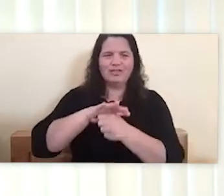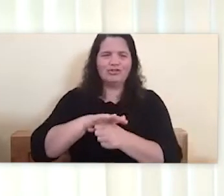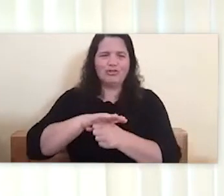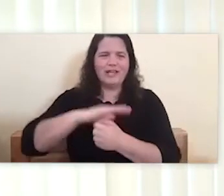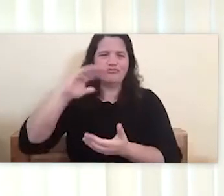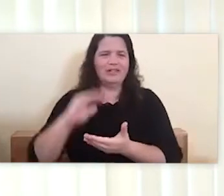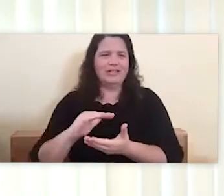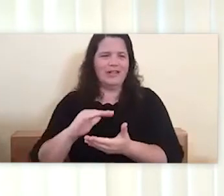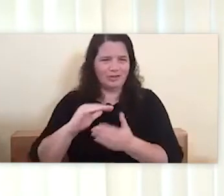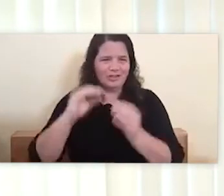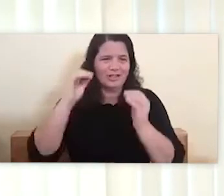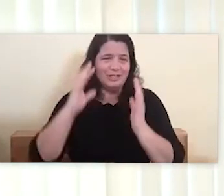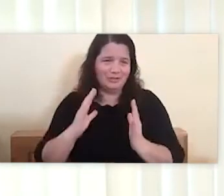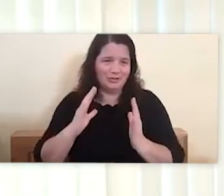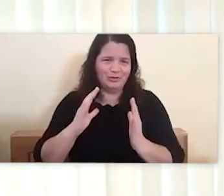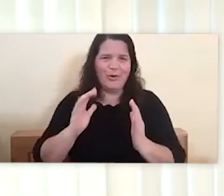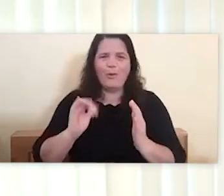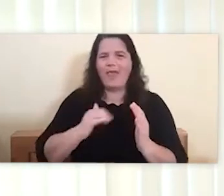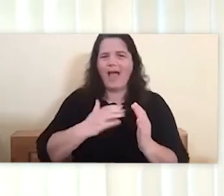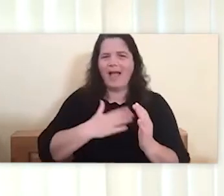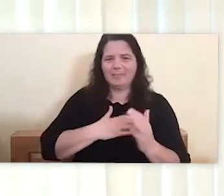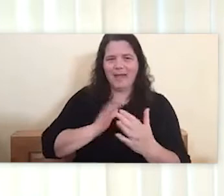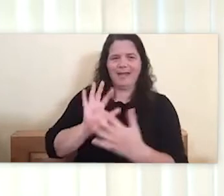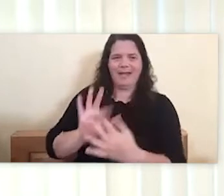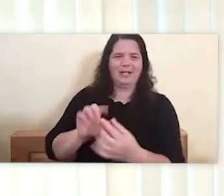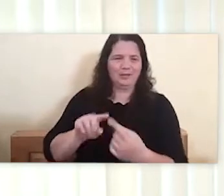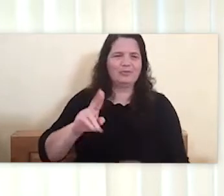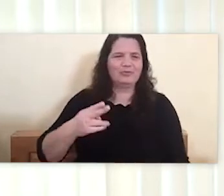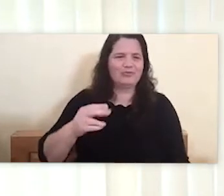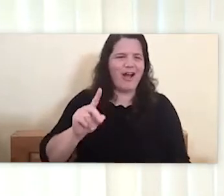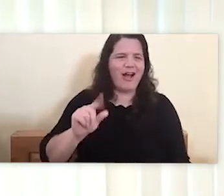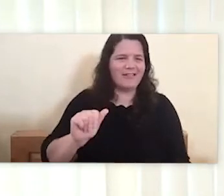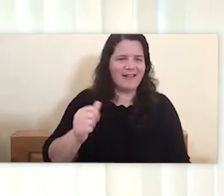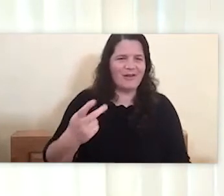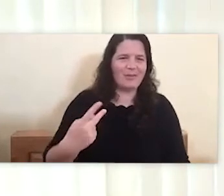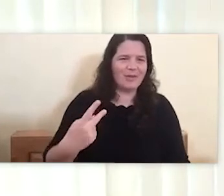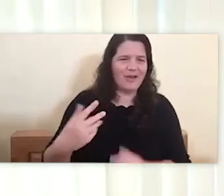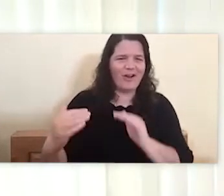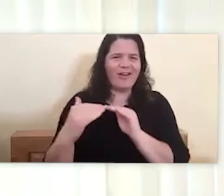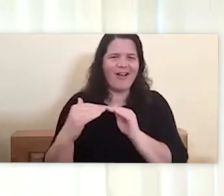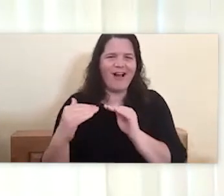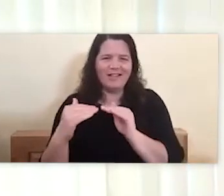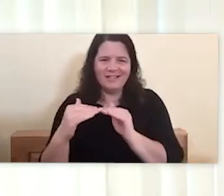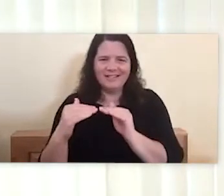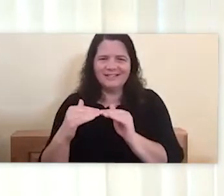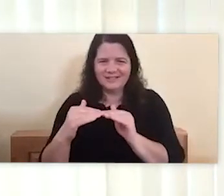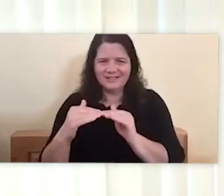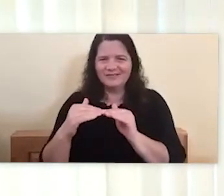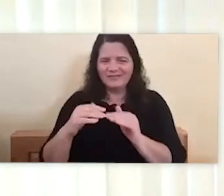the primary way that I have known Rhonda as colleagues, MBSR colleagues.